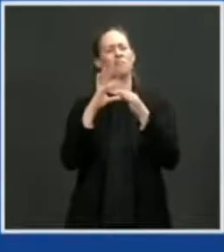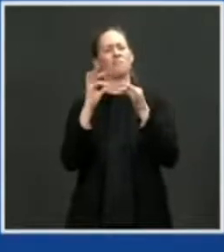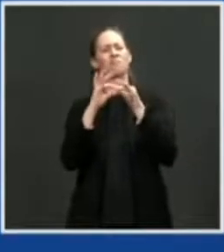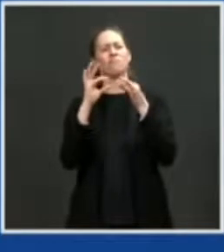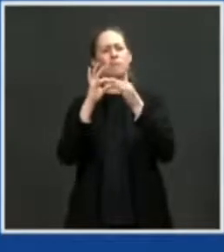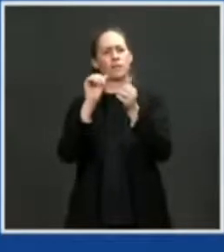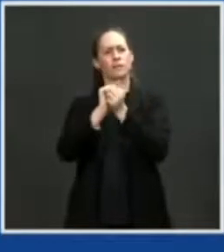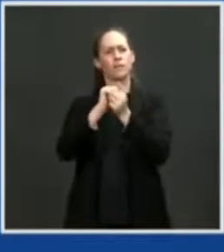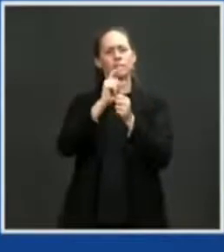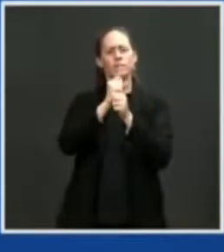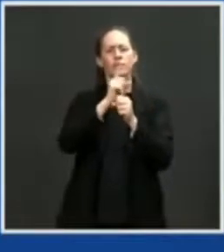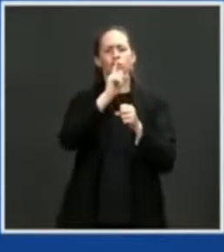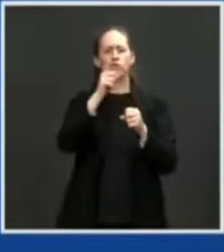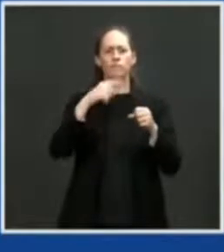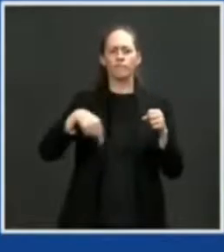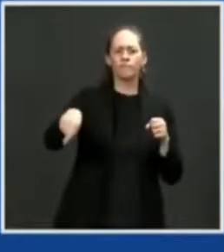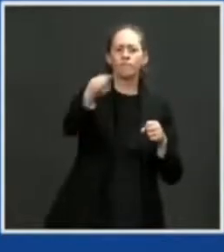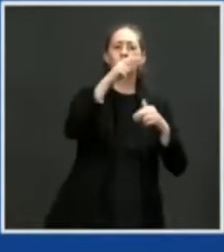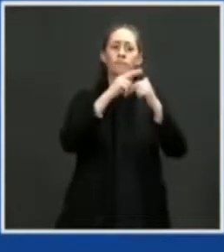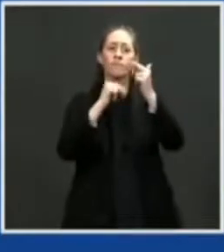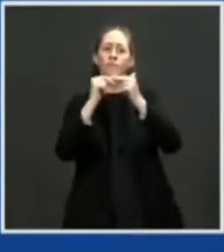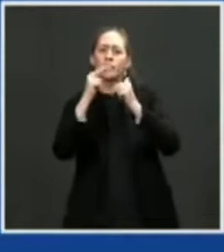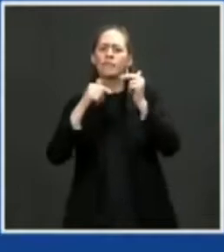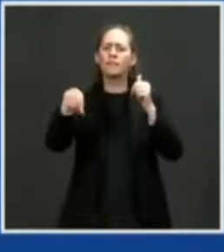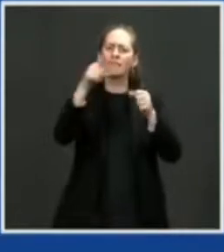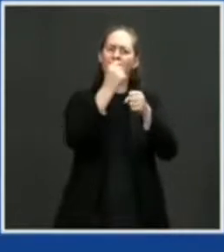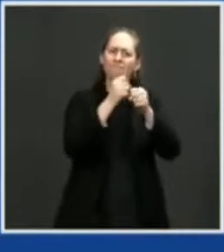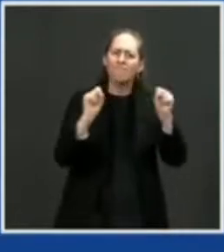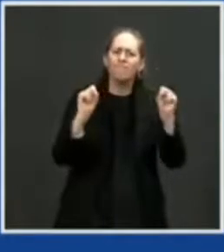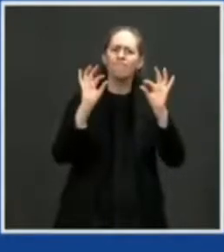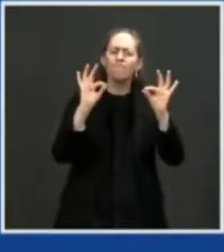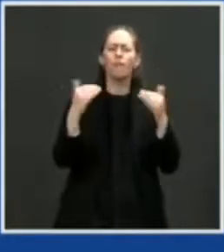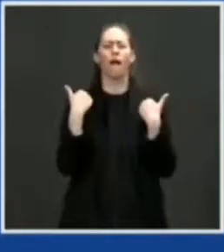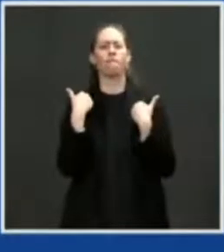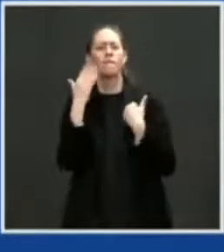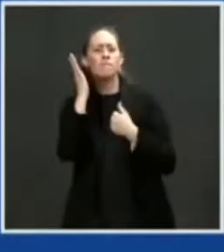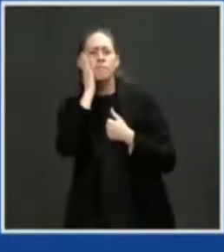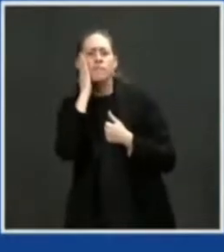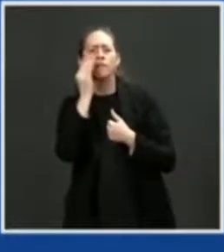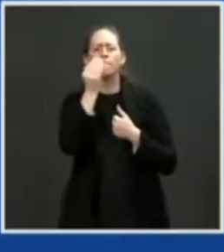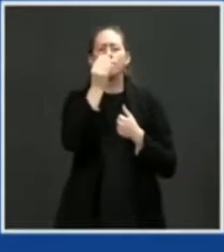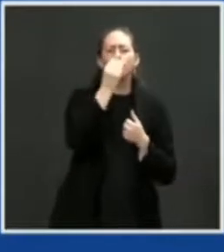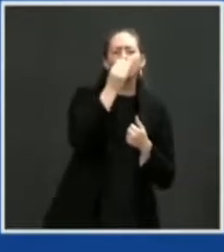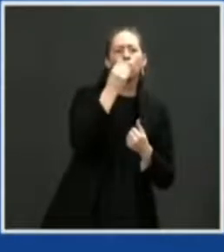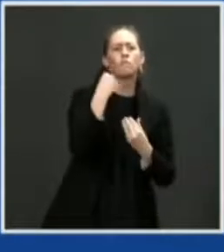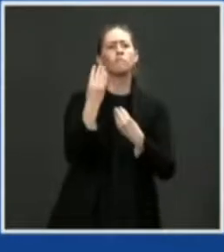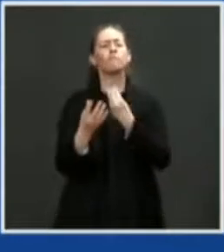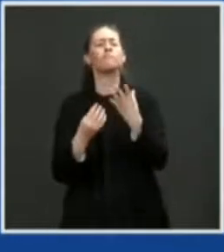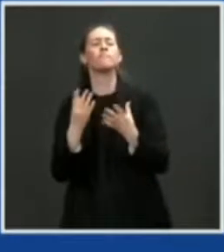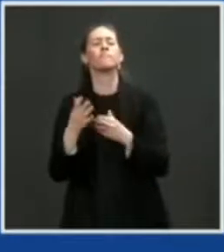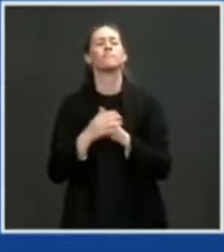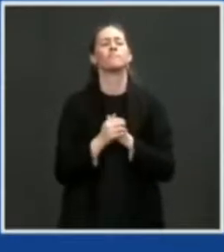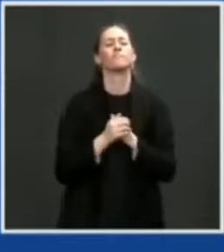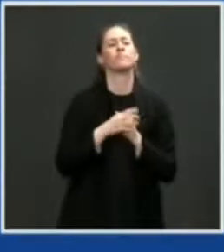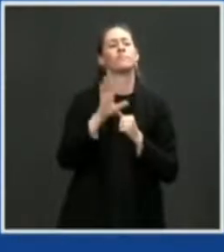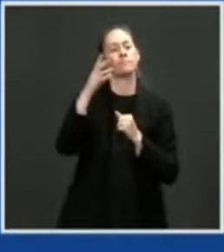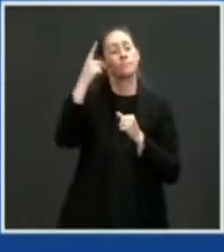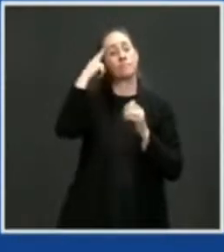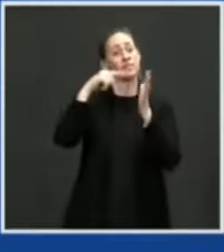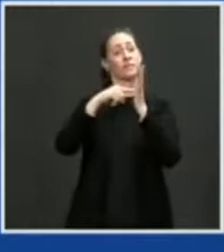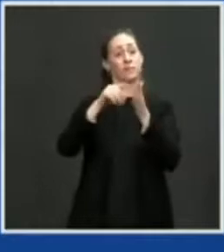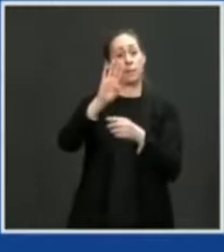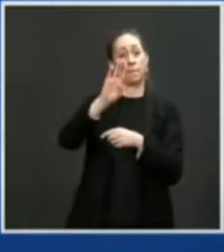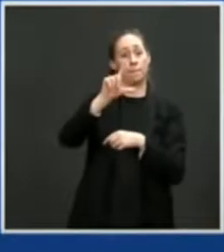as well as, for And we example, wrap them up like federal burritos. resources like Fort Bliss, to get them safely